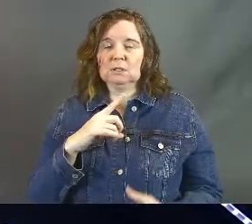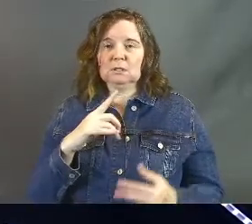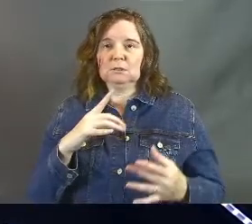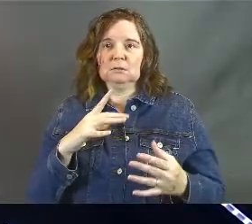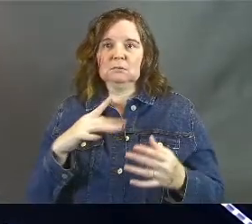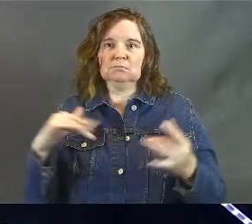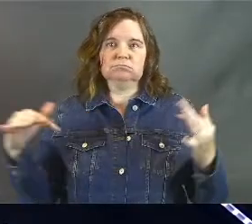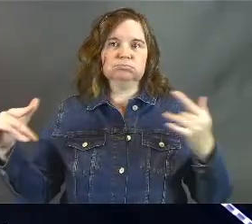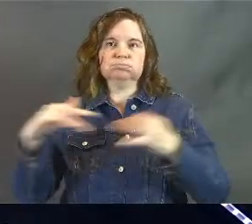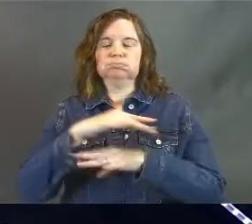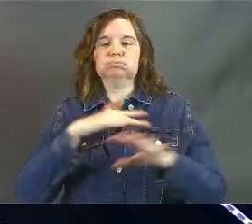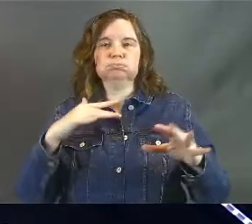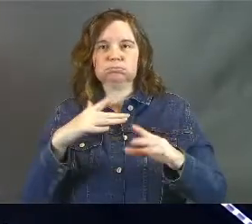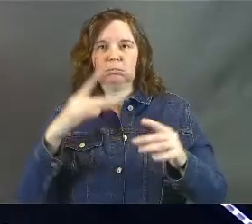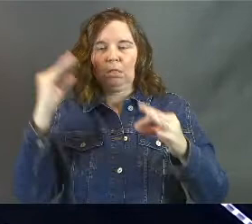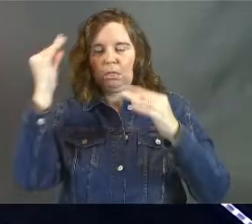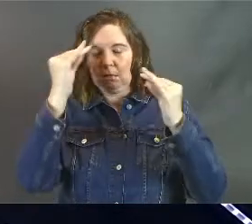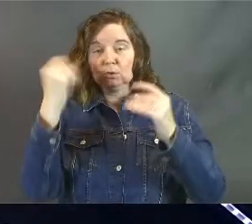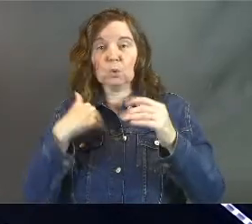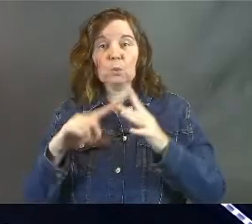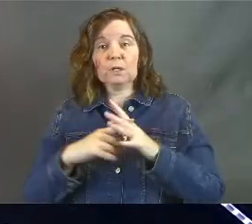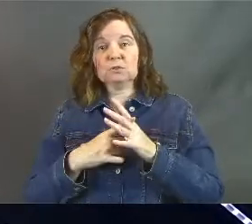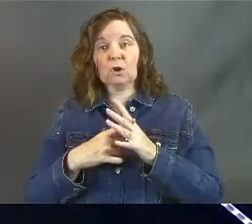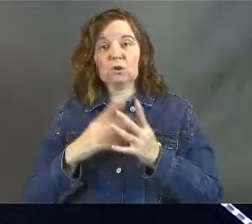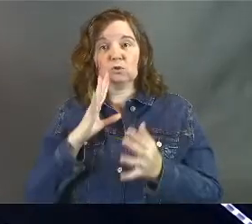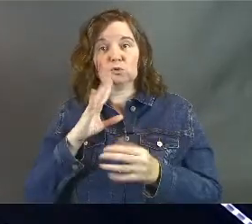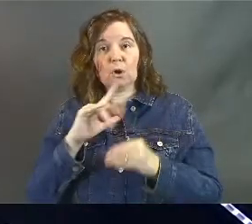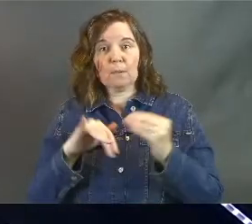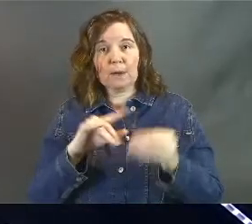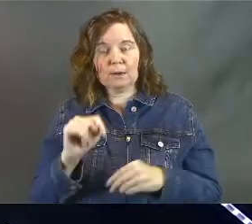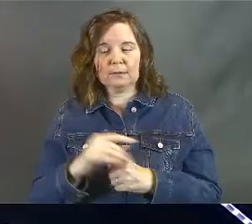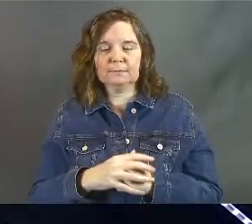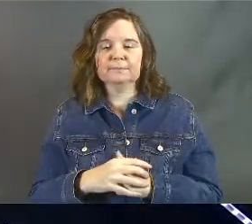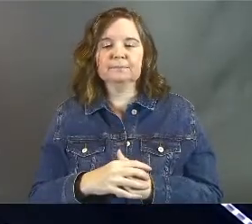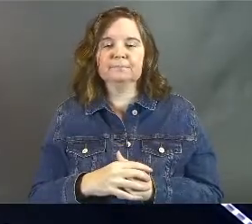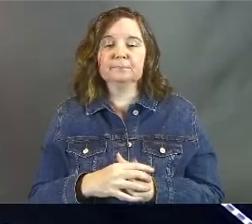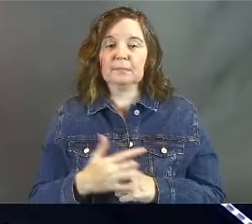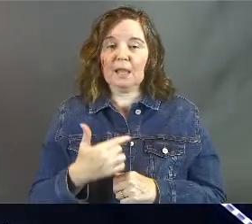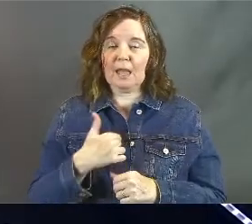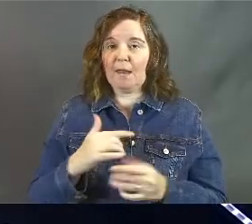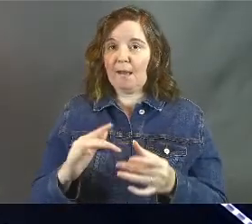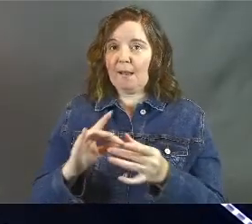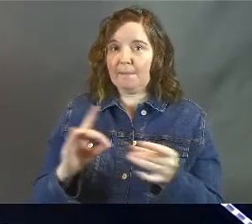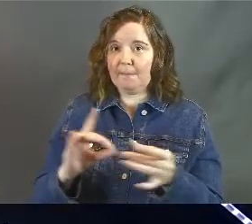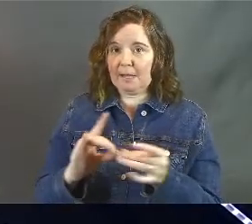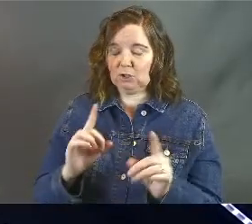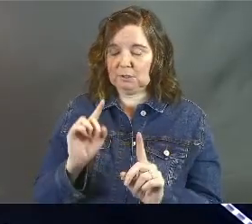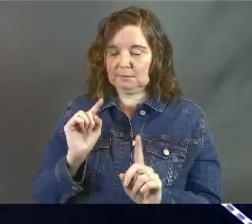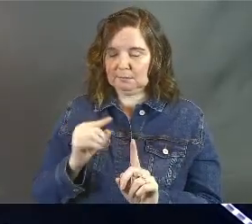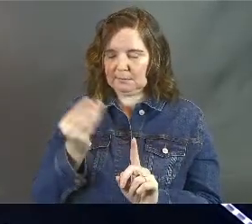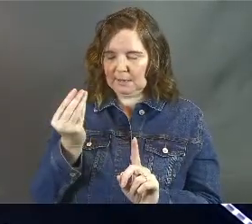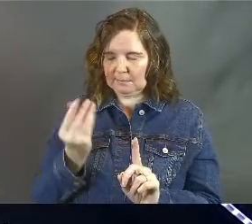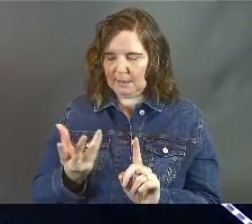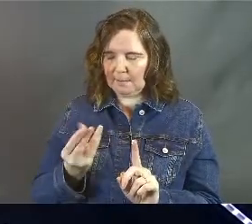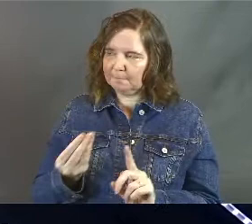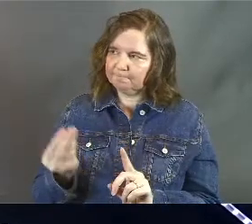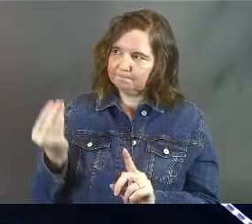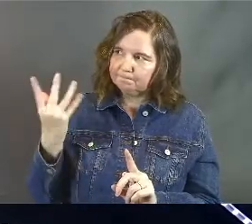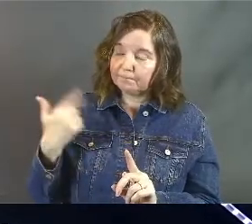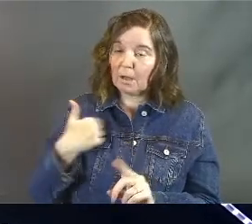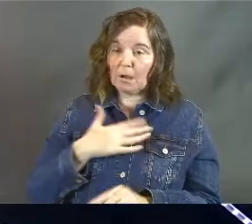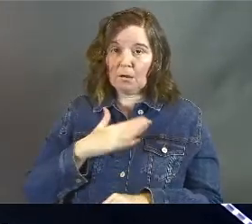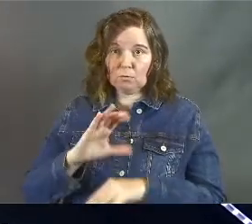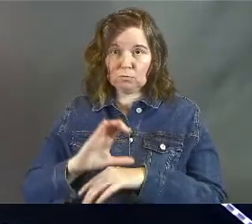air. And so we started to talk about it. And I mentioned to him that